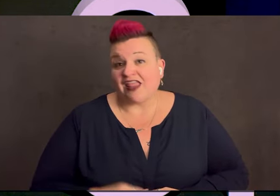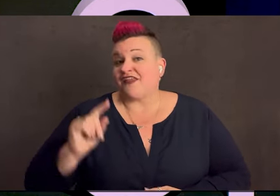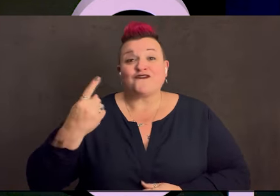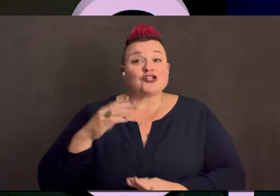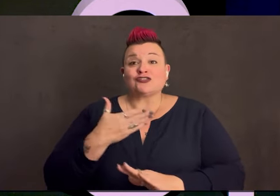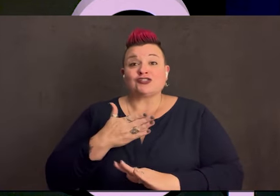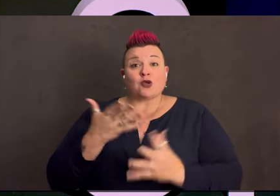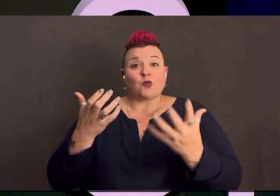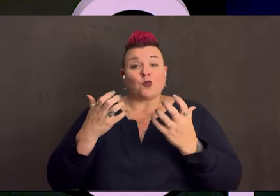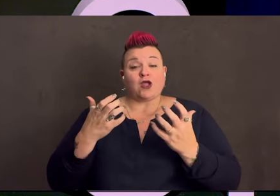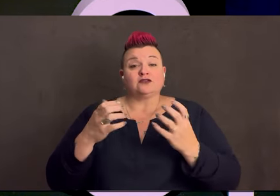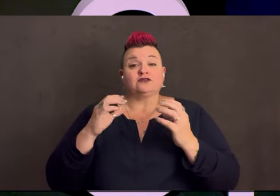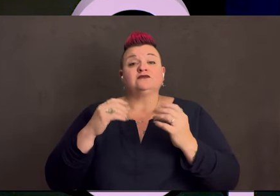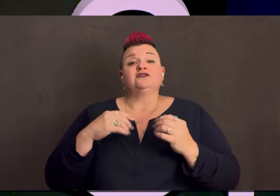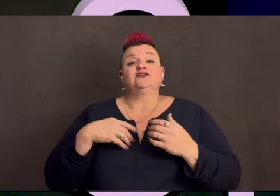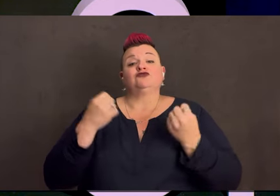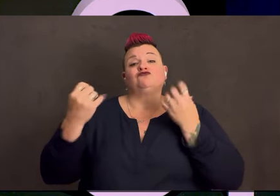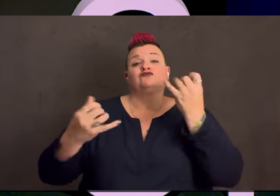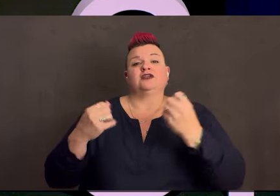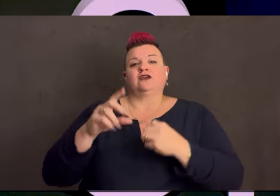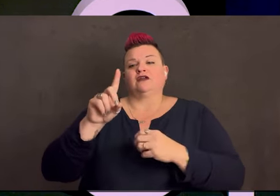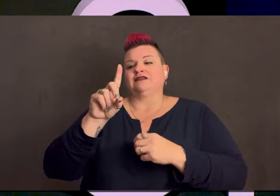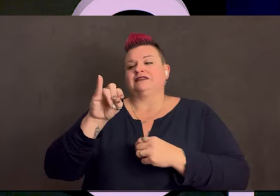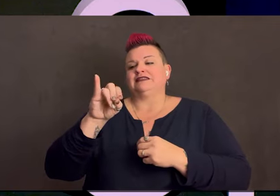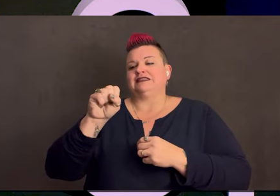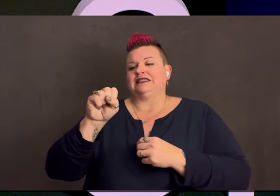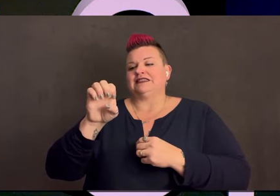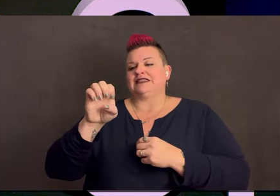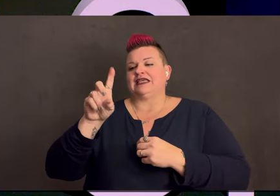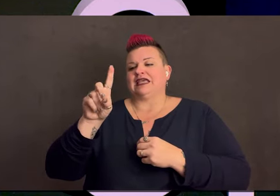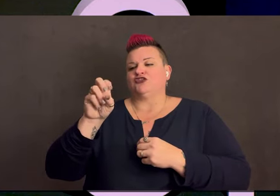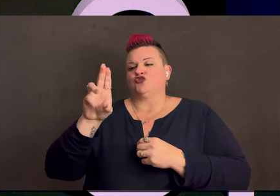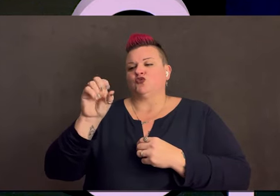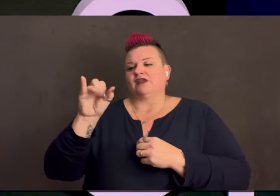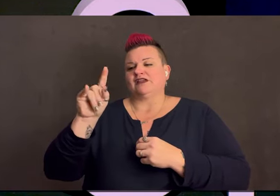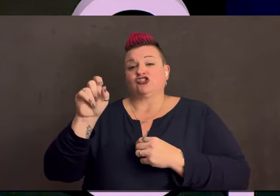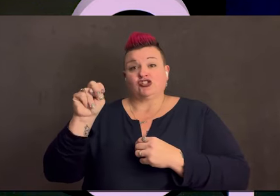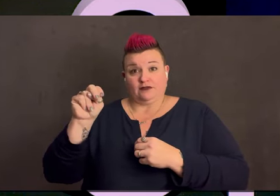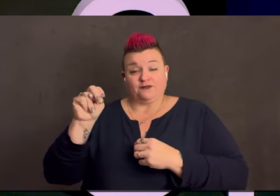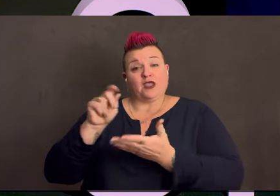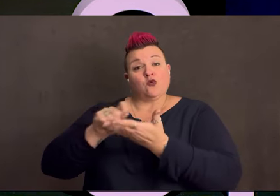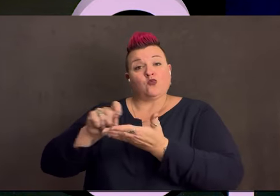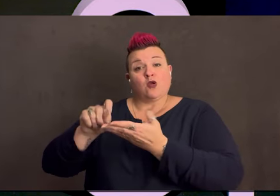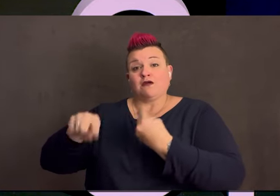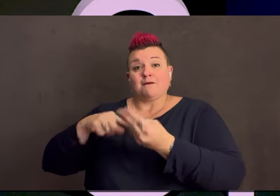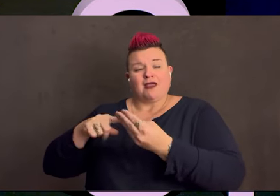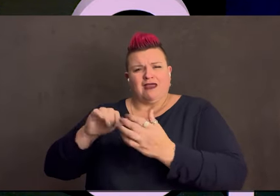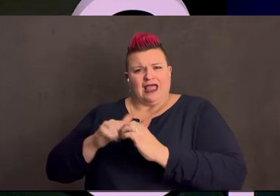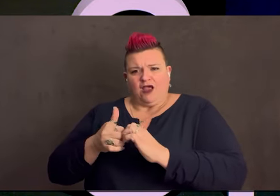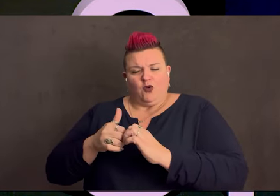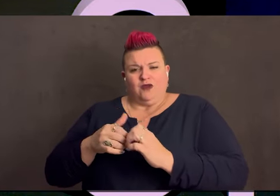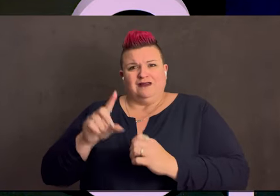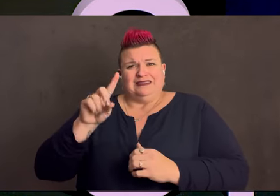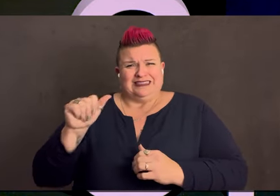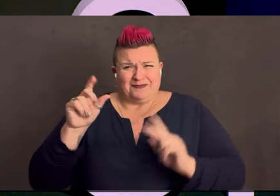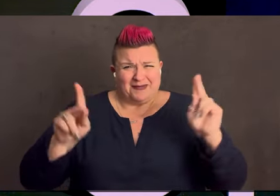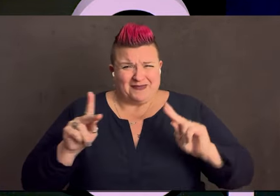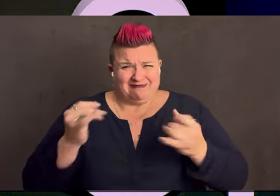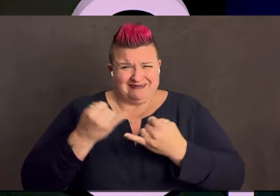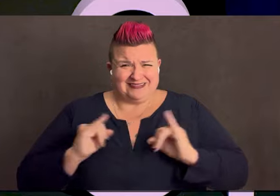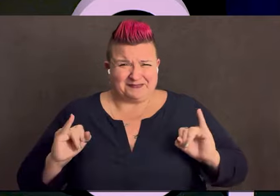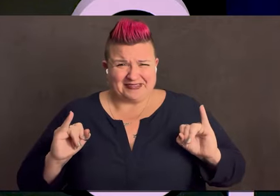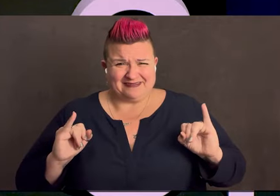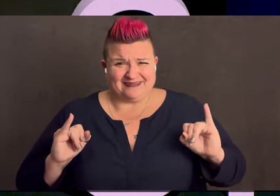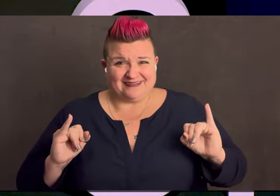So the first song I want to perform for you today is called DisEducation. And it's a song I wrote about how disabled folks